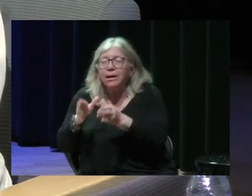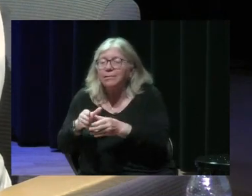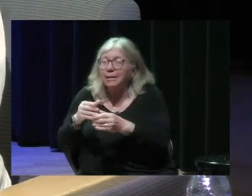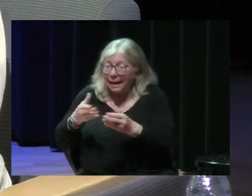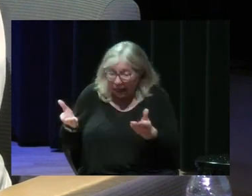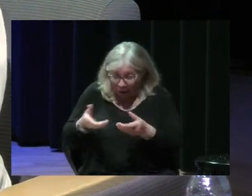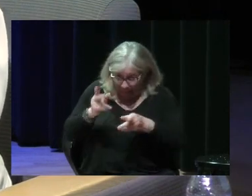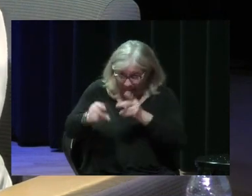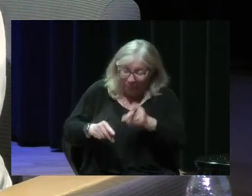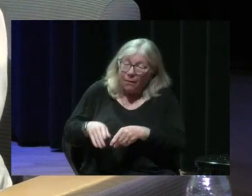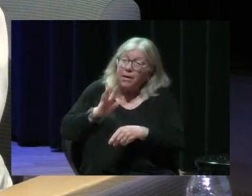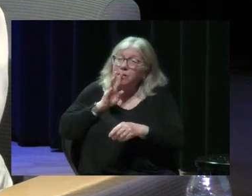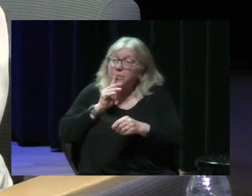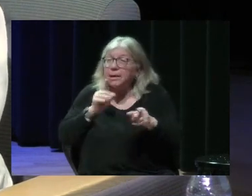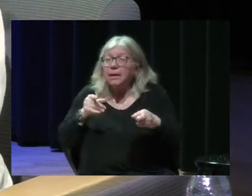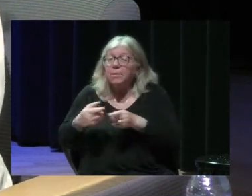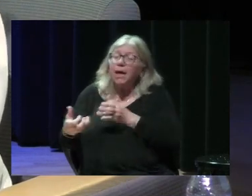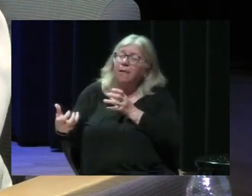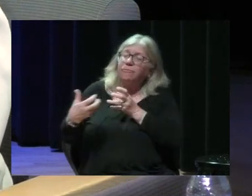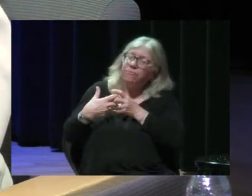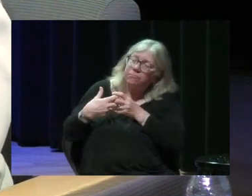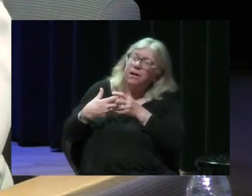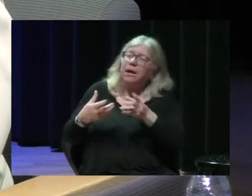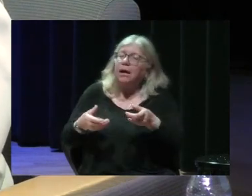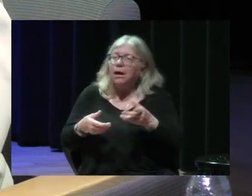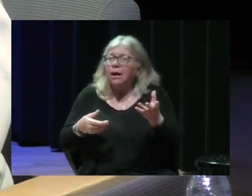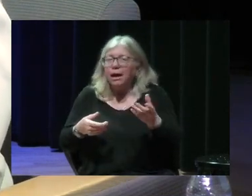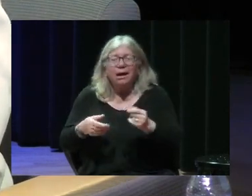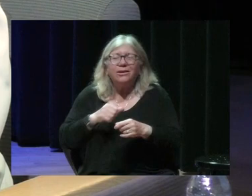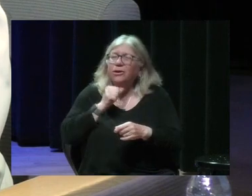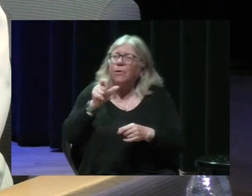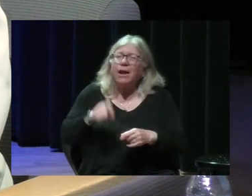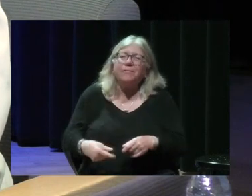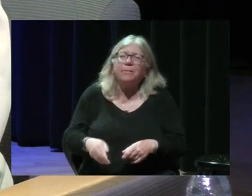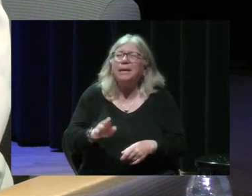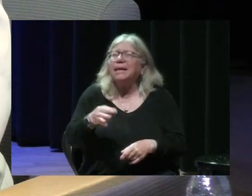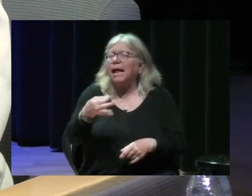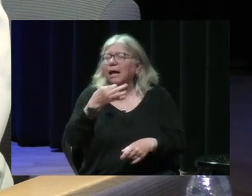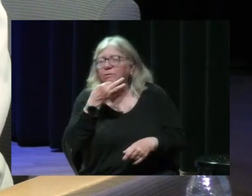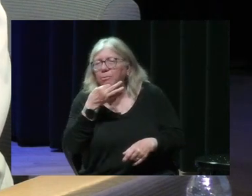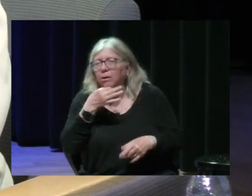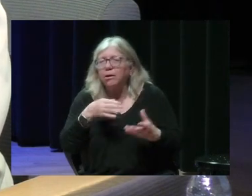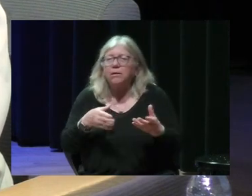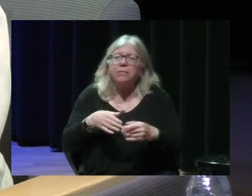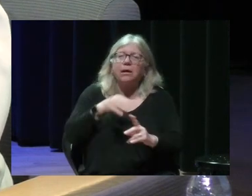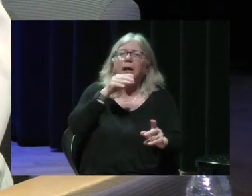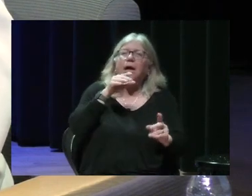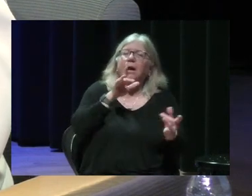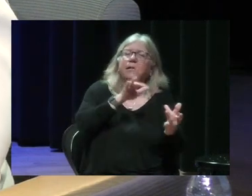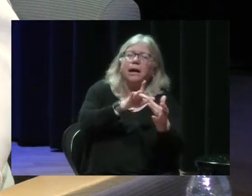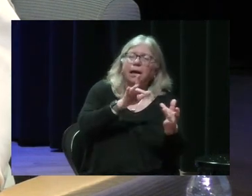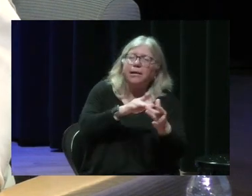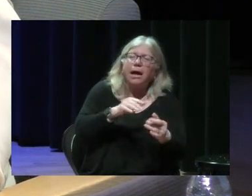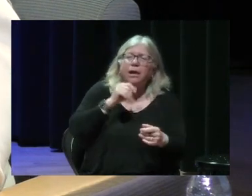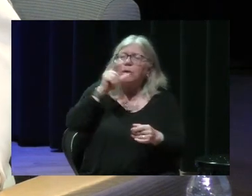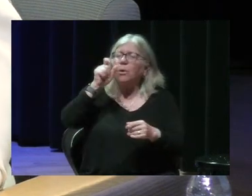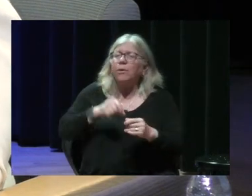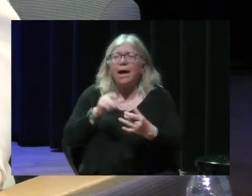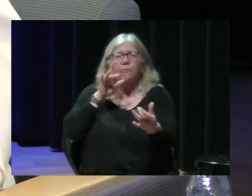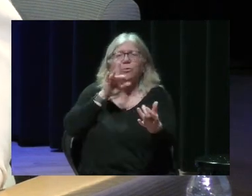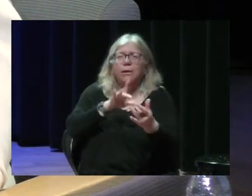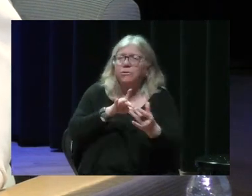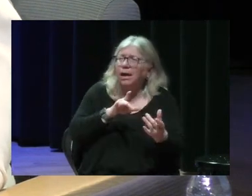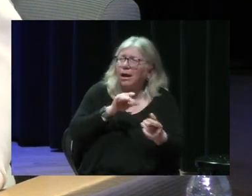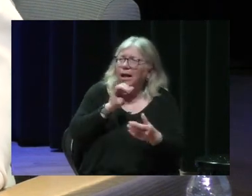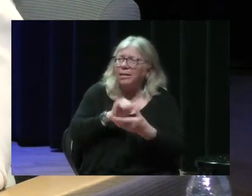are speaking about this in a way that connects with me. You do not have to be an expert to do meaningful outreach here. And you also don't have to reach out to them